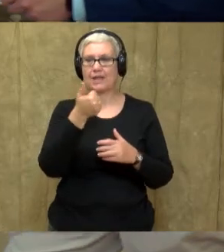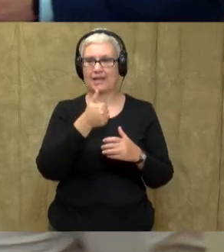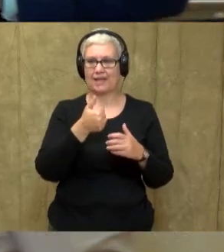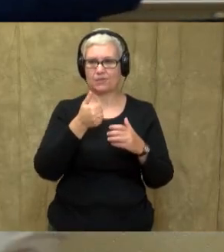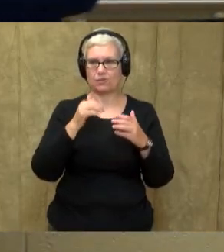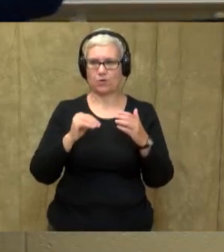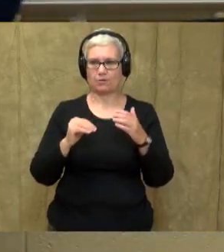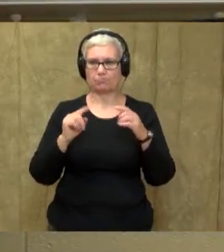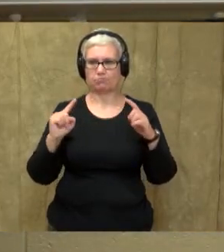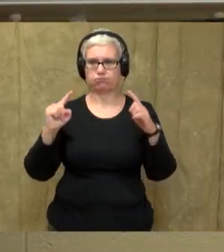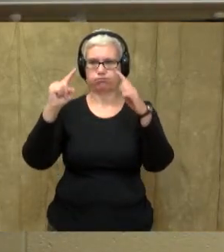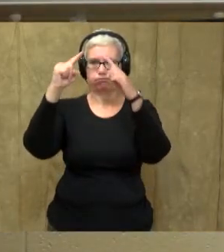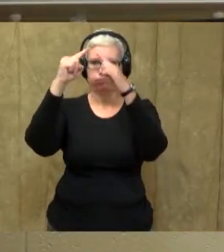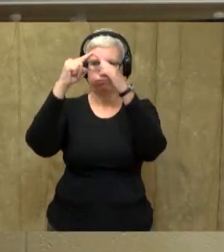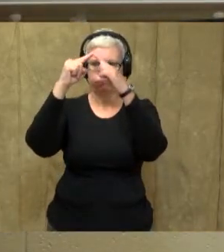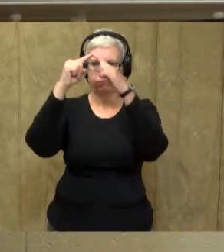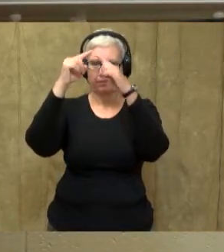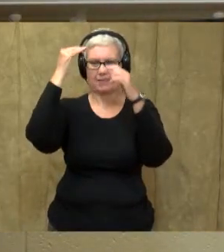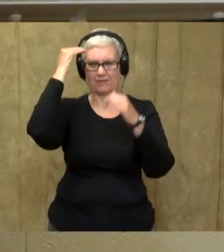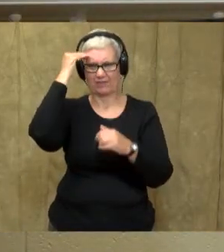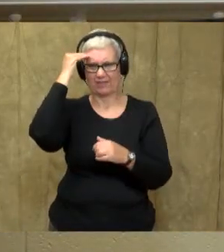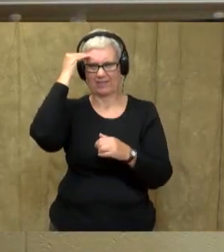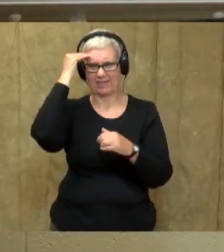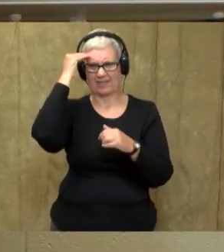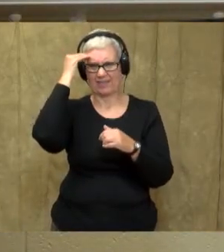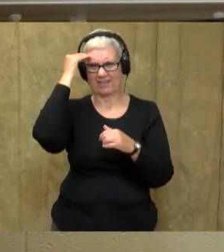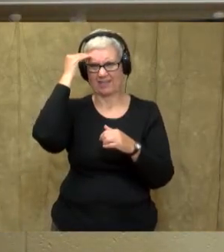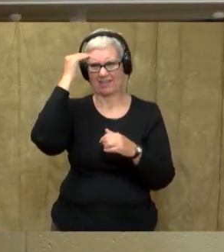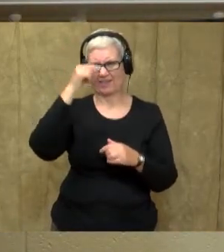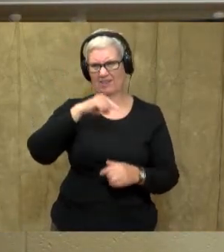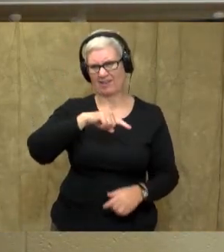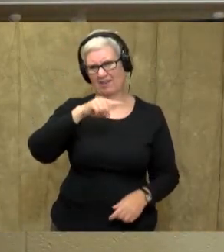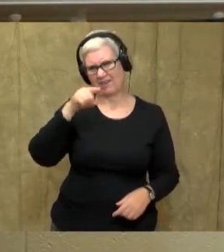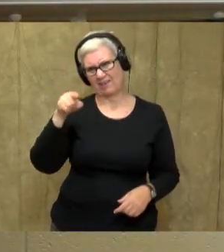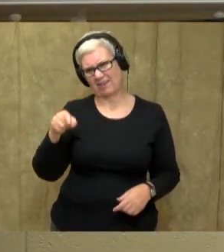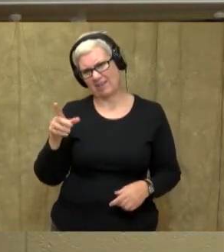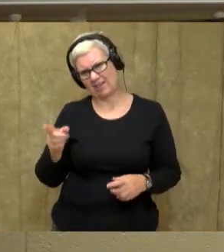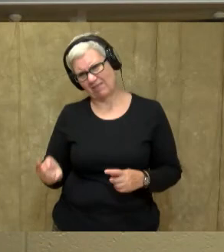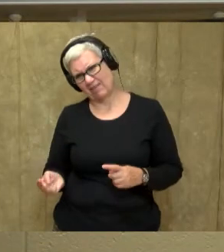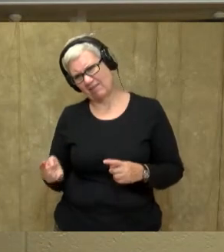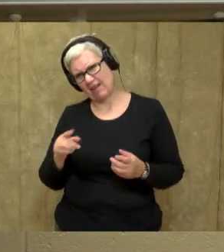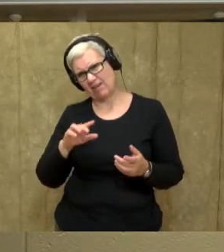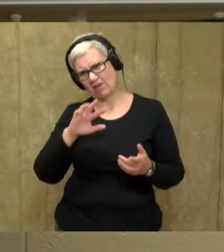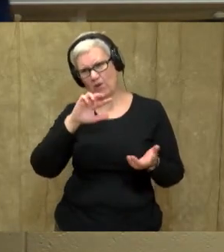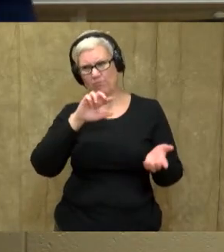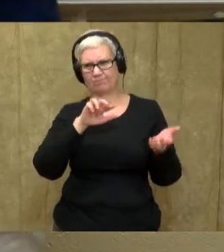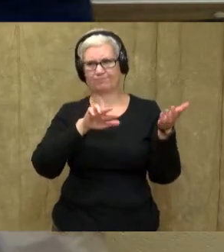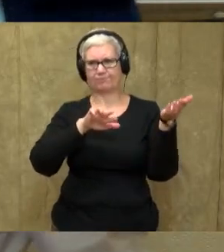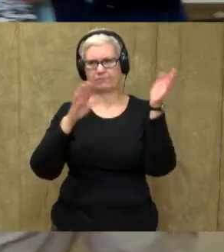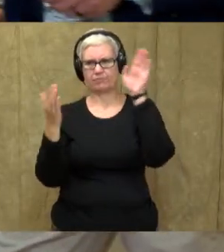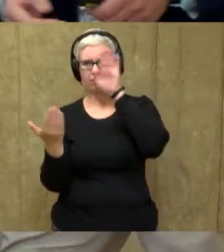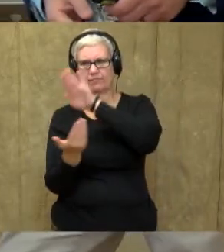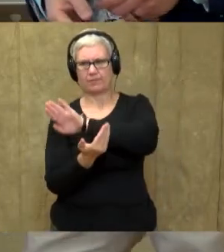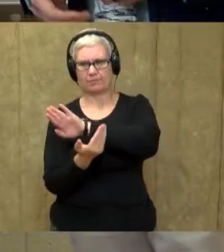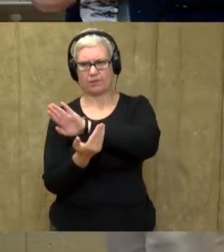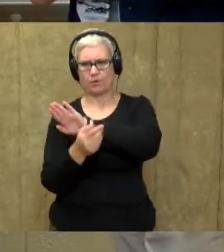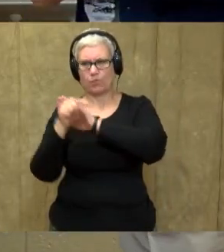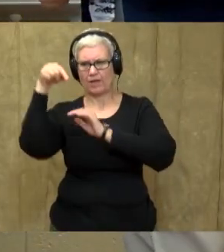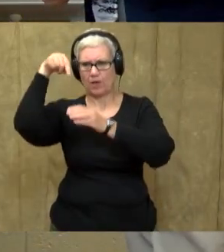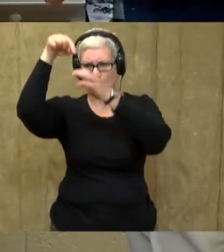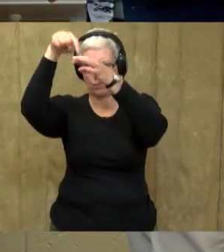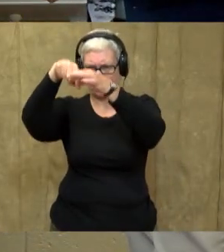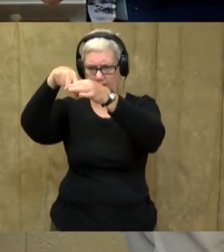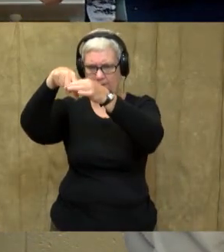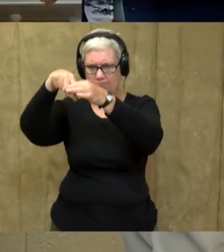So if I were to kind of think in our heads, flipping this and mirroring it, would the basketball go in?